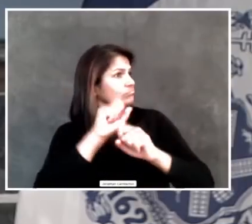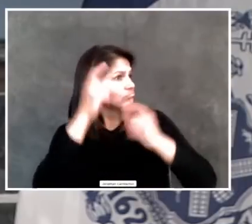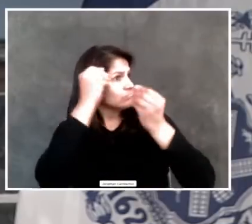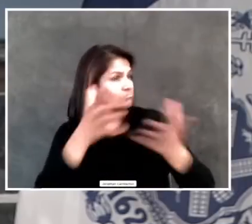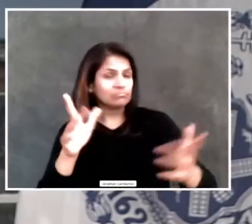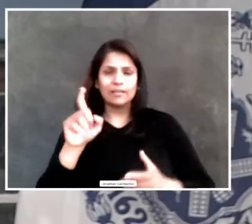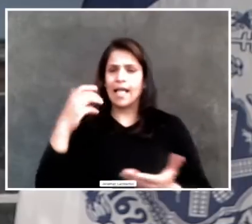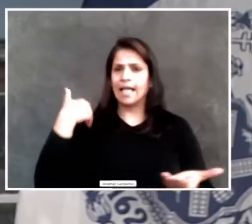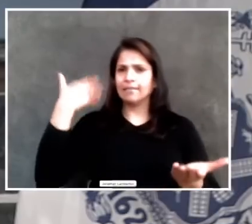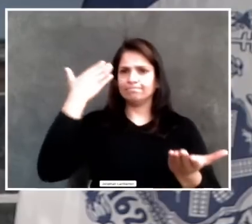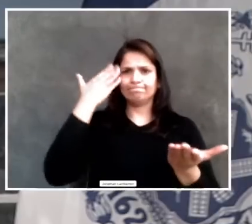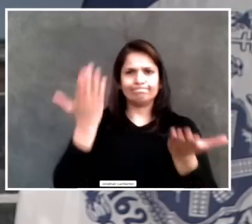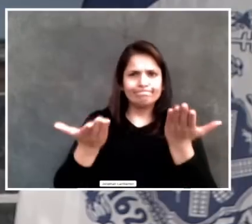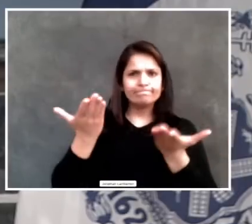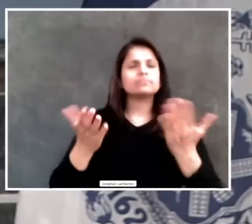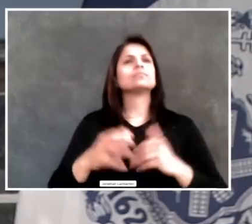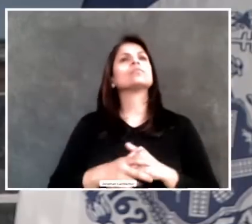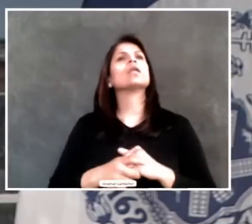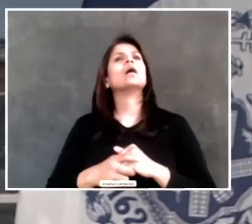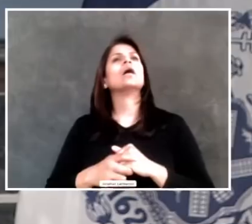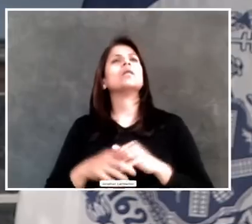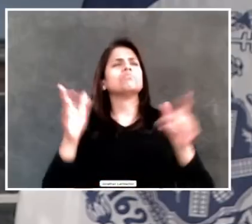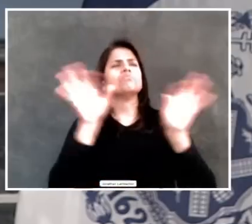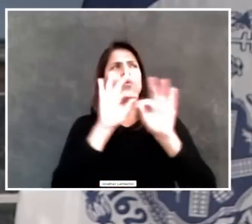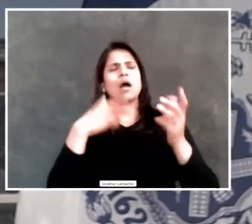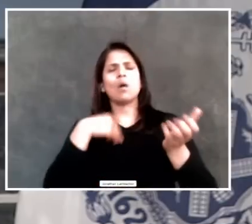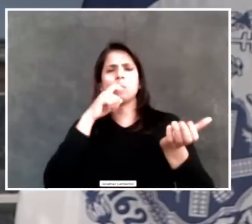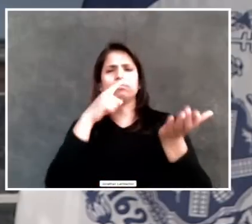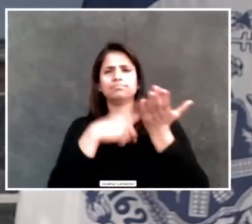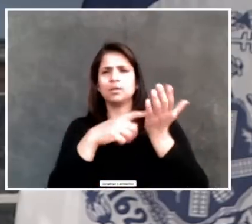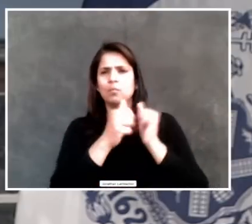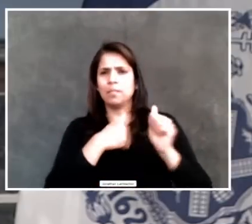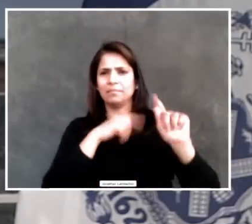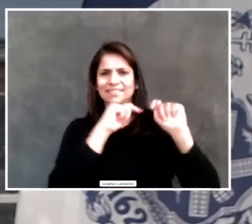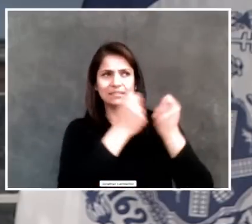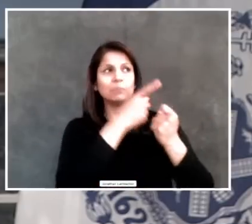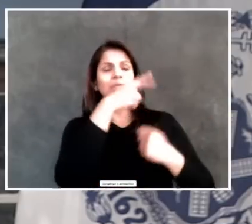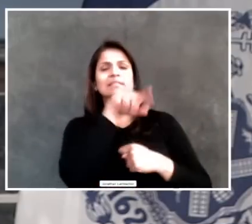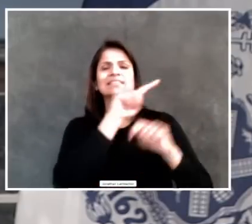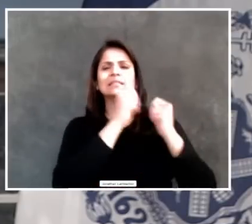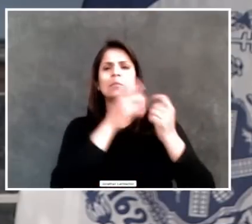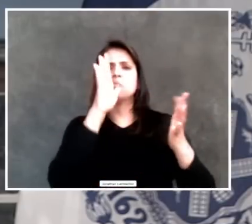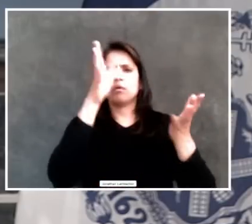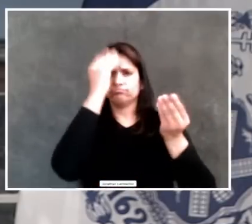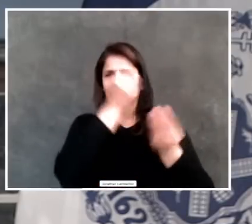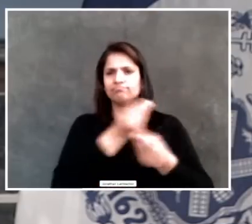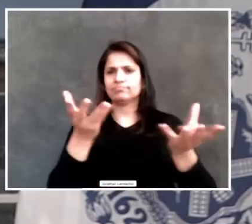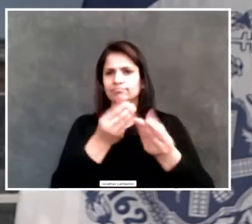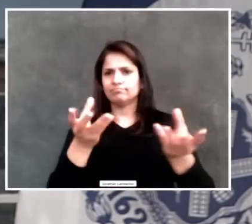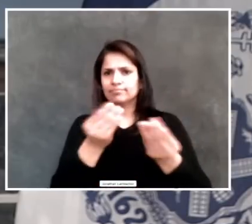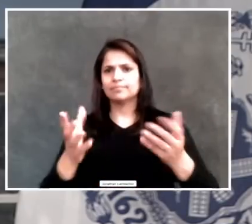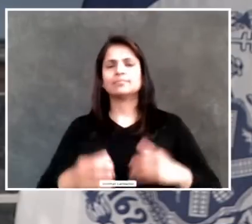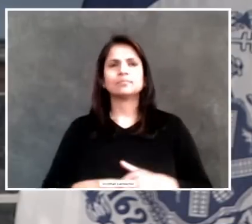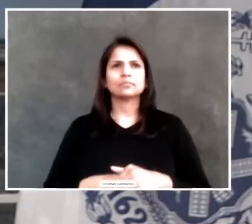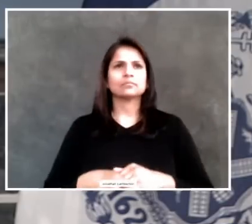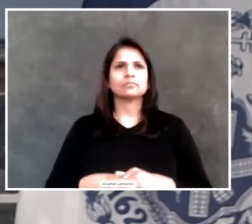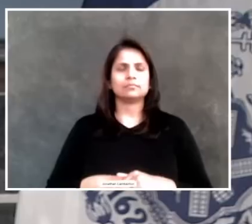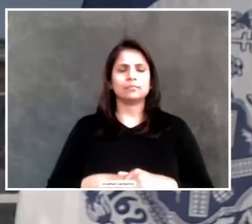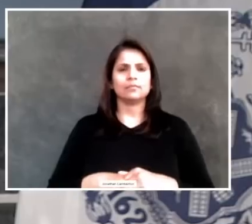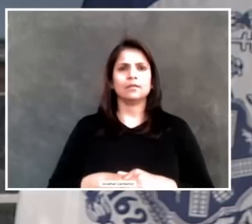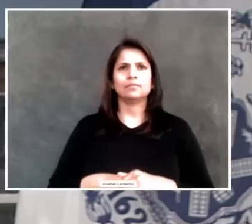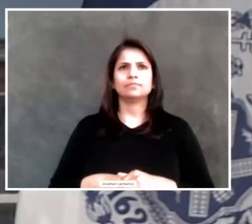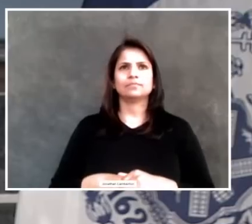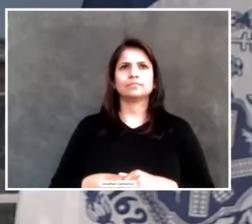that that's ready to go public. Sydney, your questions always are framed a certain way. You have every right to do that, but I just want